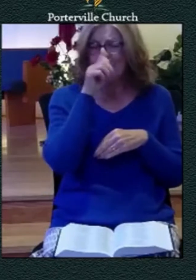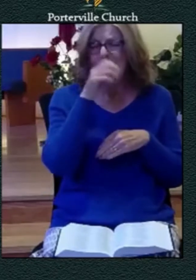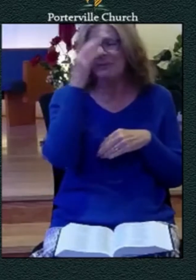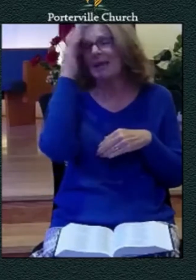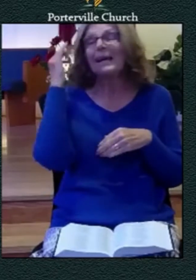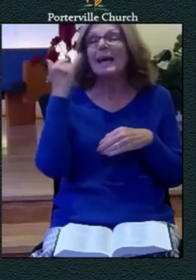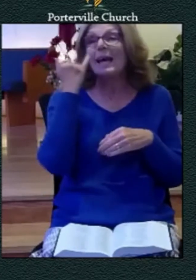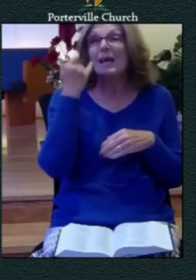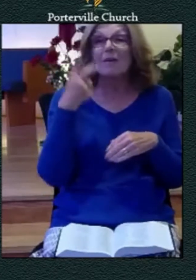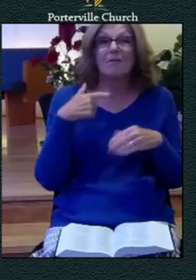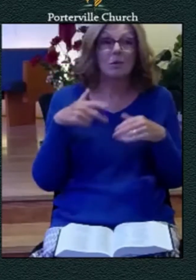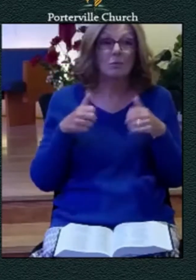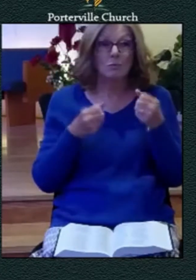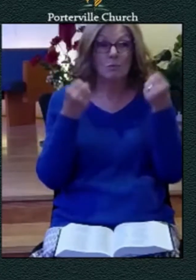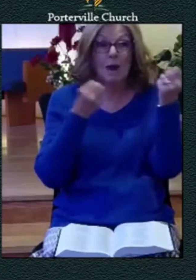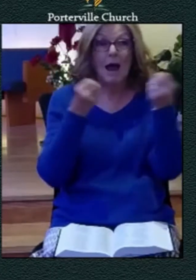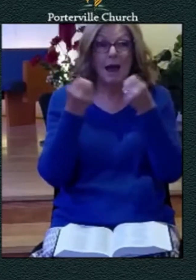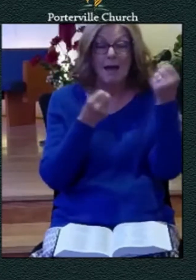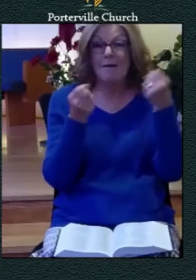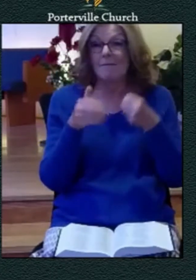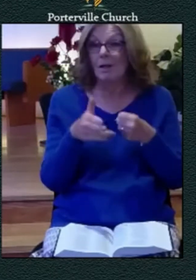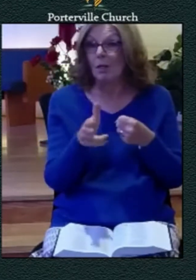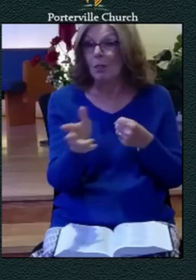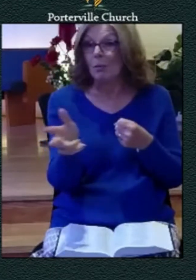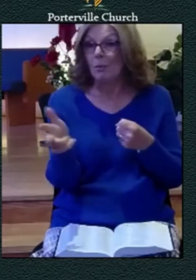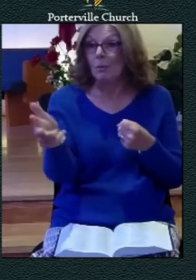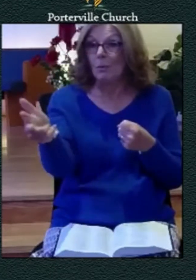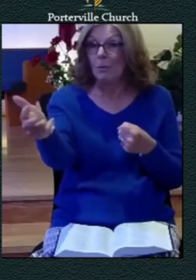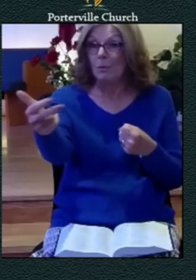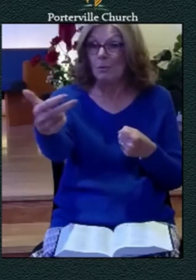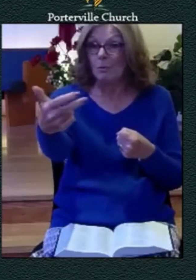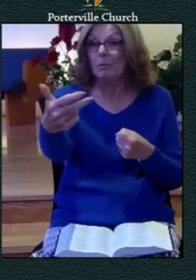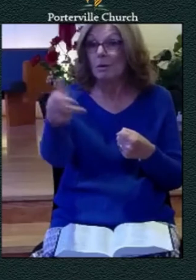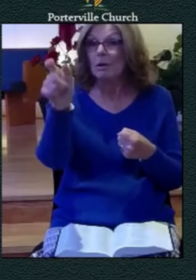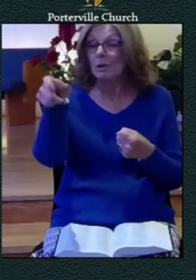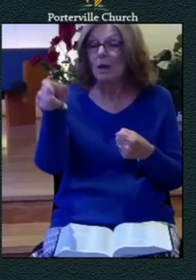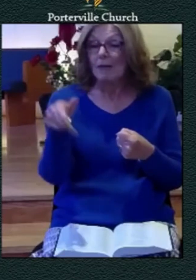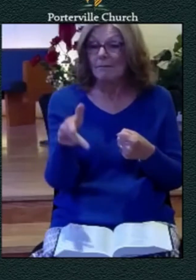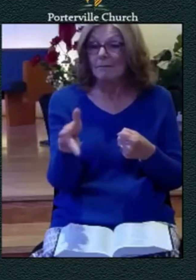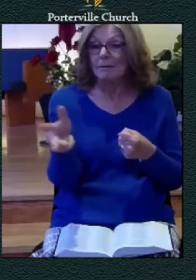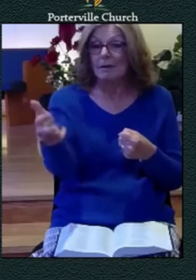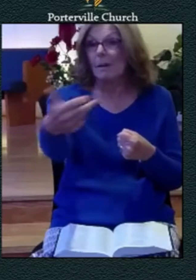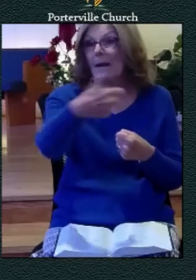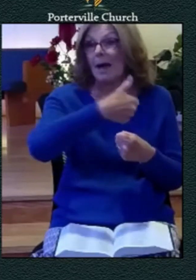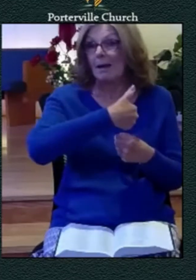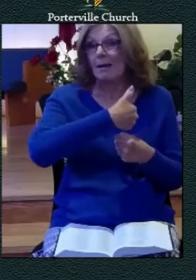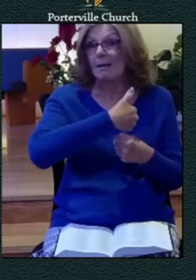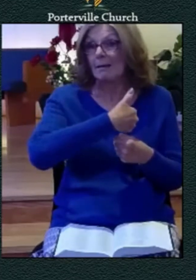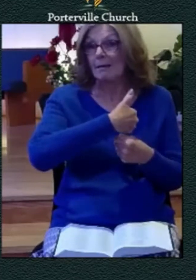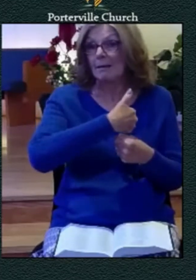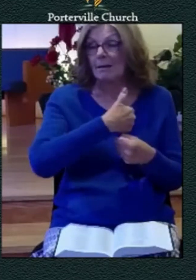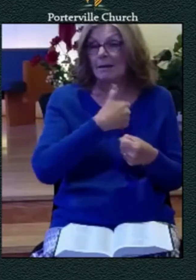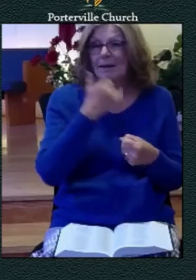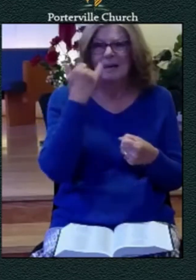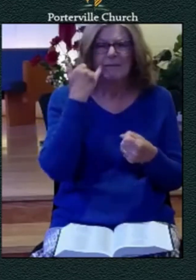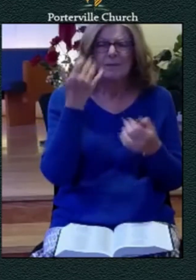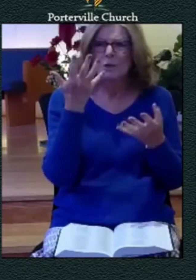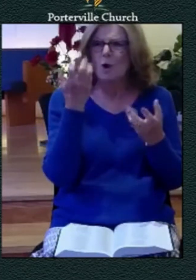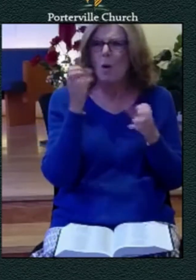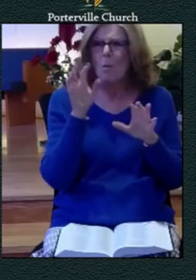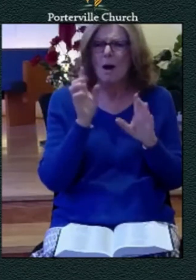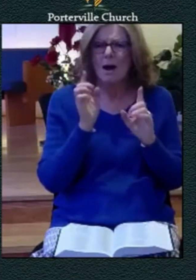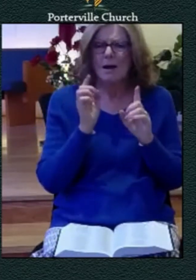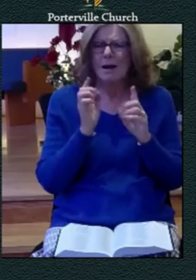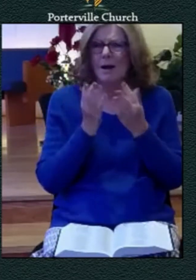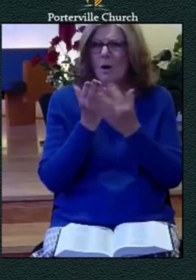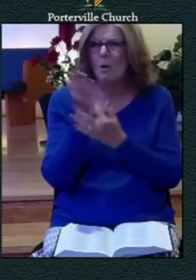the only way out is the way you came but if you don't if you don't want to go from go back